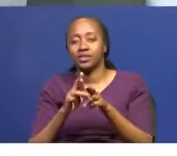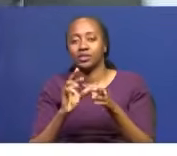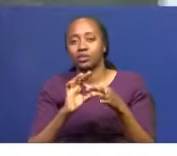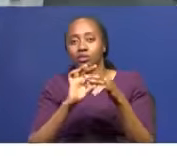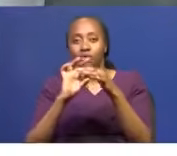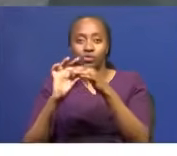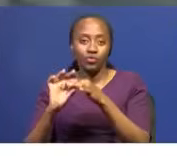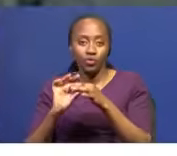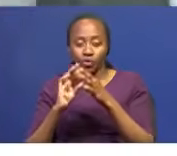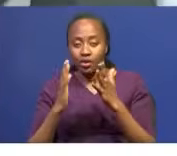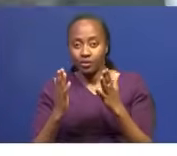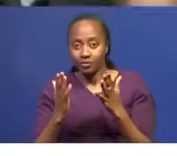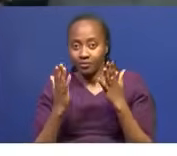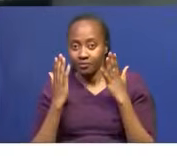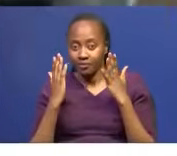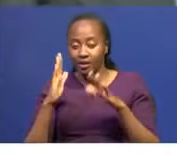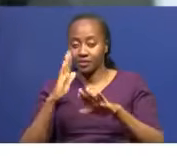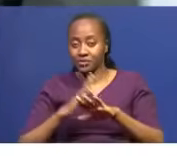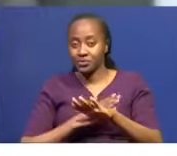Solidarity